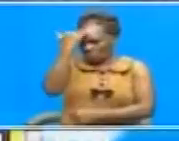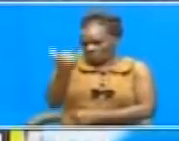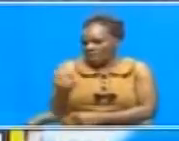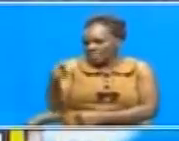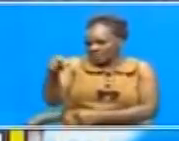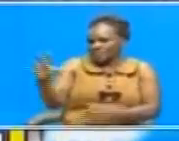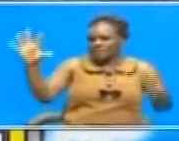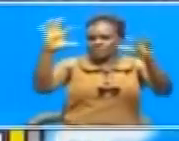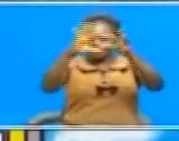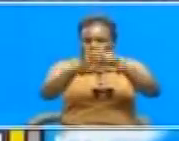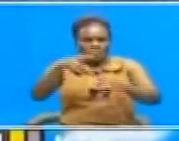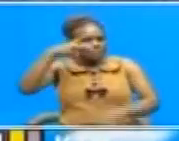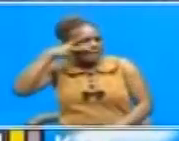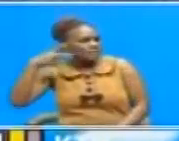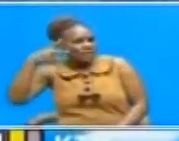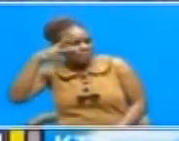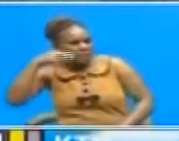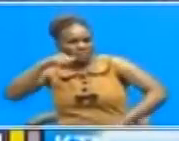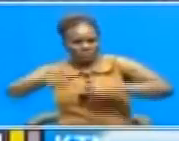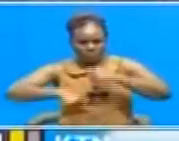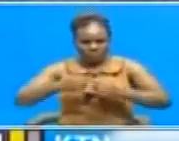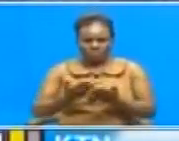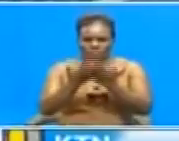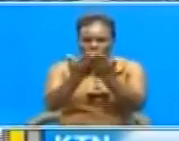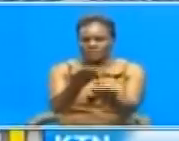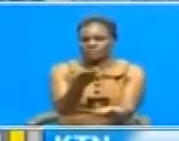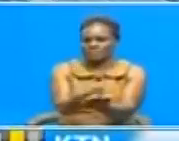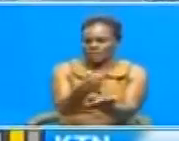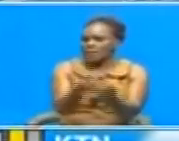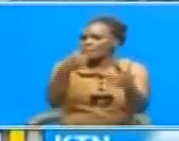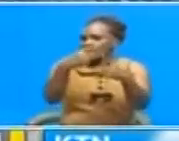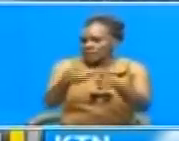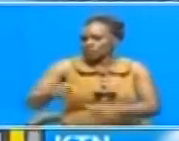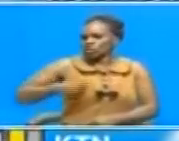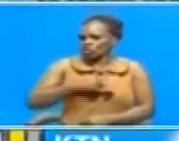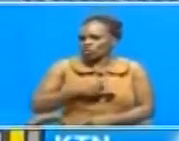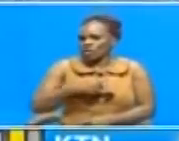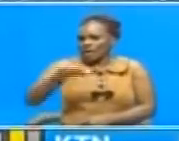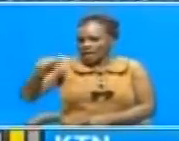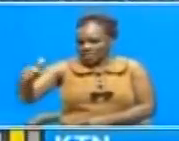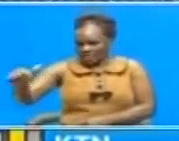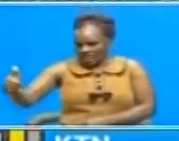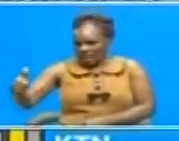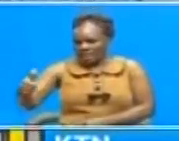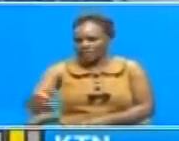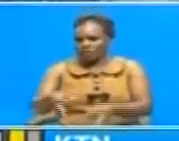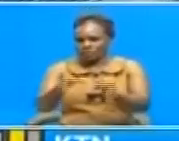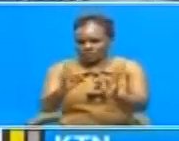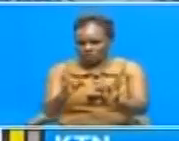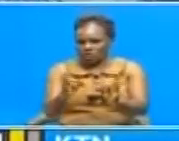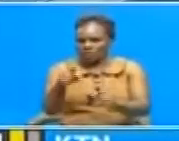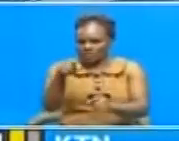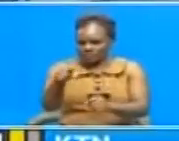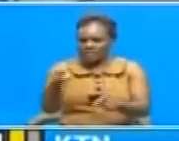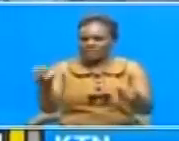were terrorism-related activities that providers engaged in. Unfortunately, some legitimate money remittance providers might have